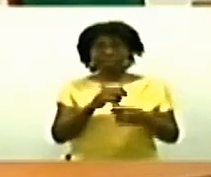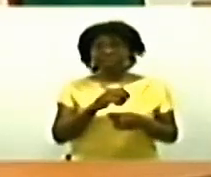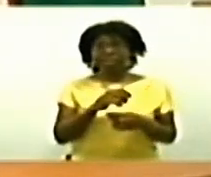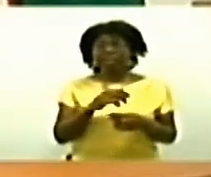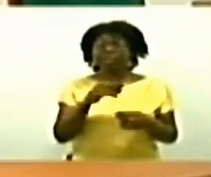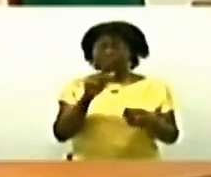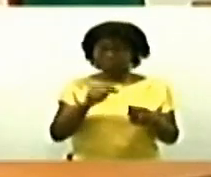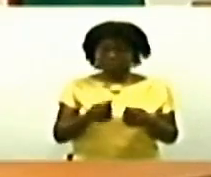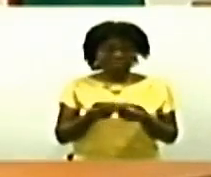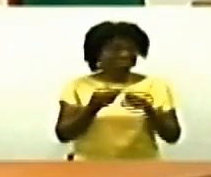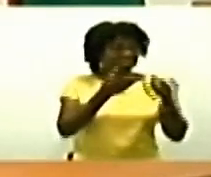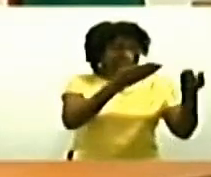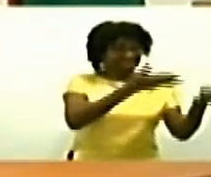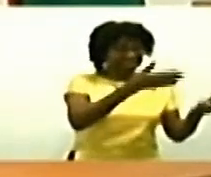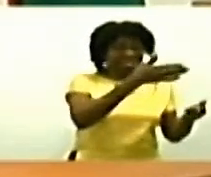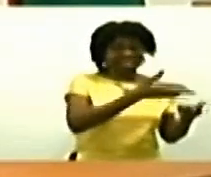goods.